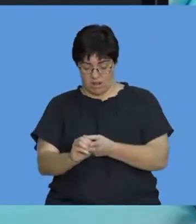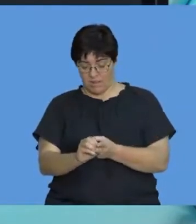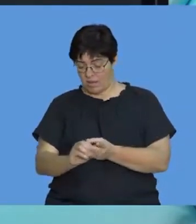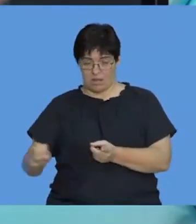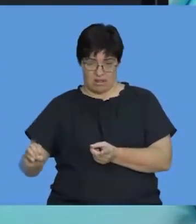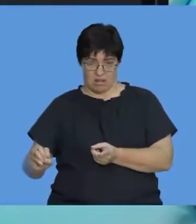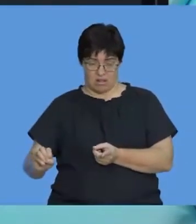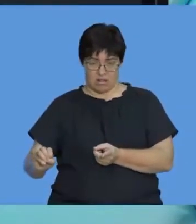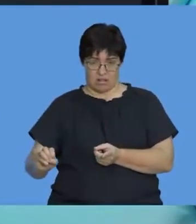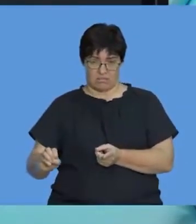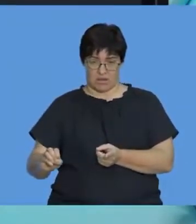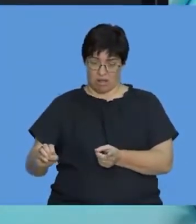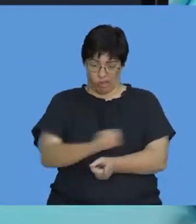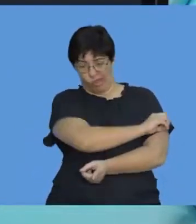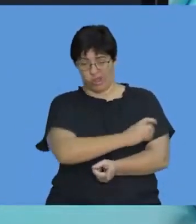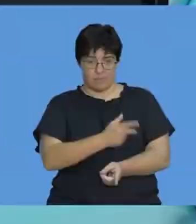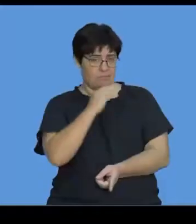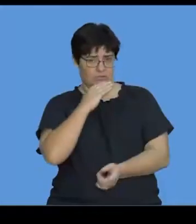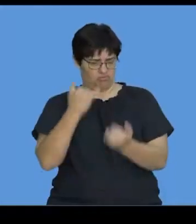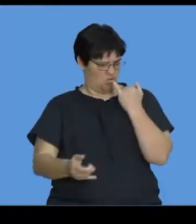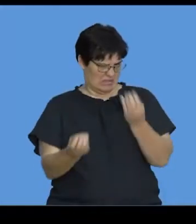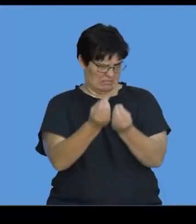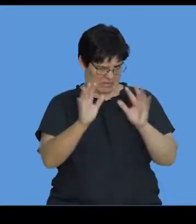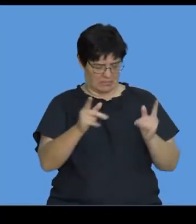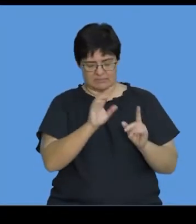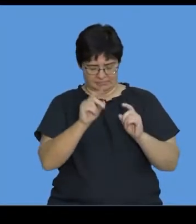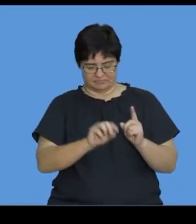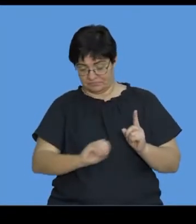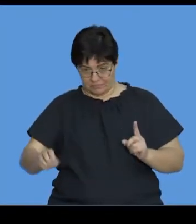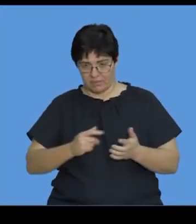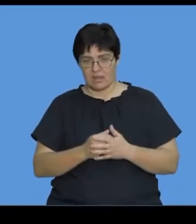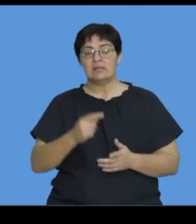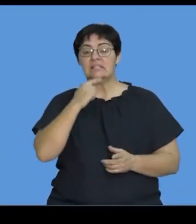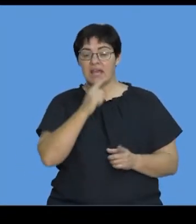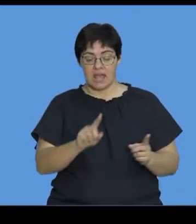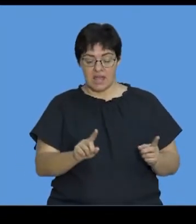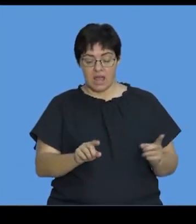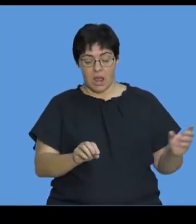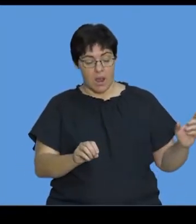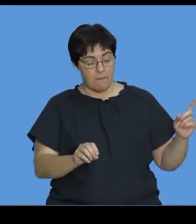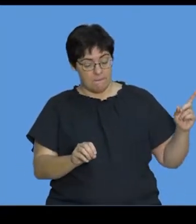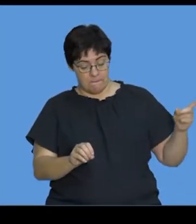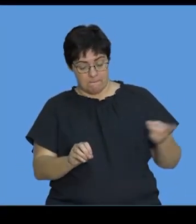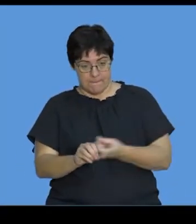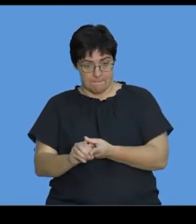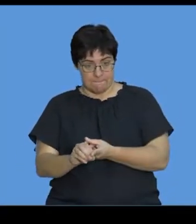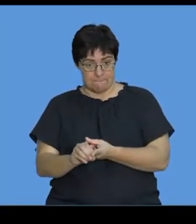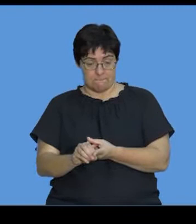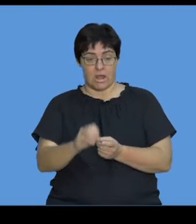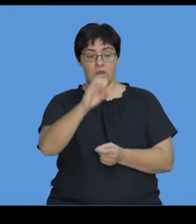point of view, and we will ignore that, okay? They also tell me that my collision here acts